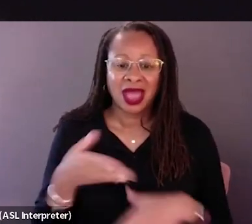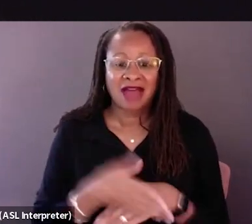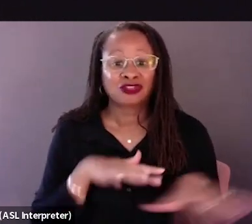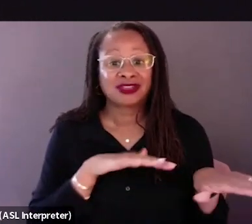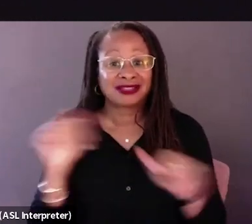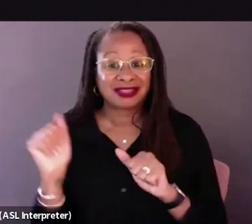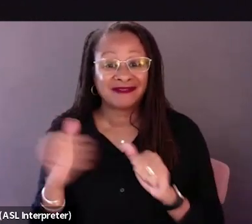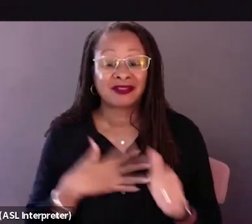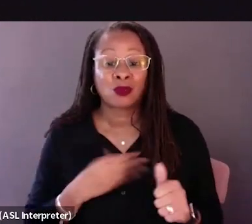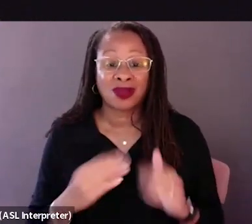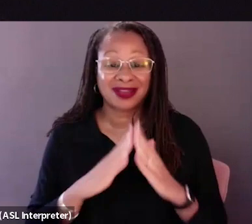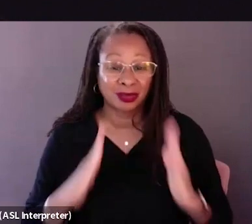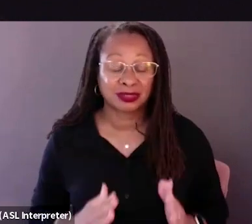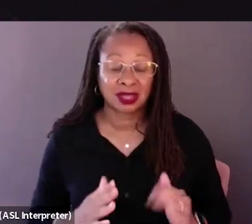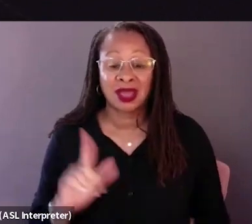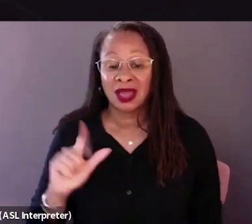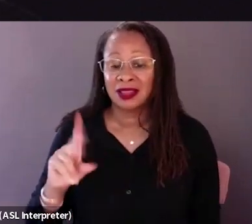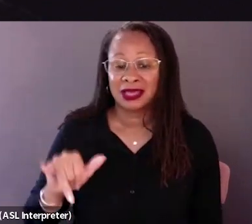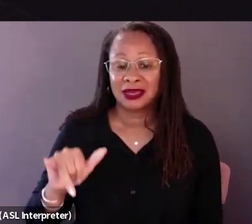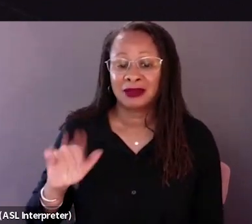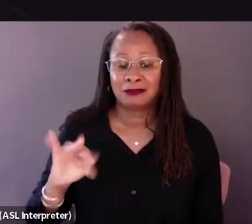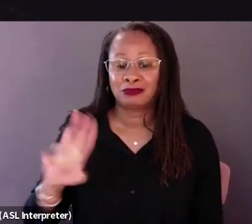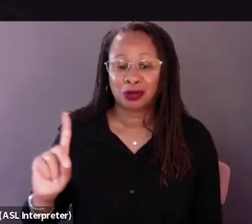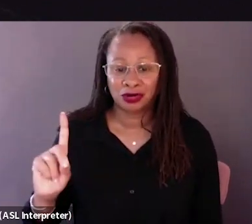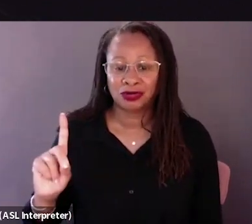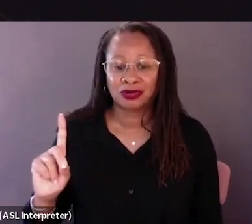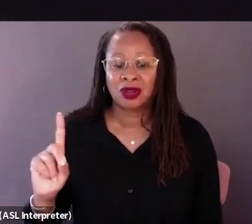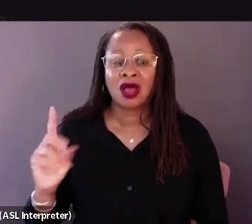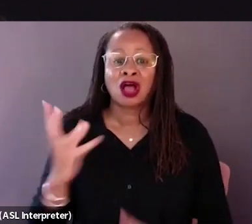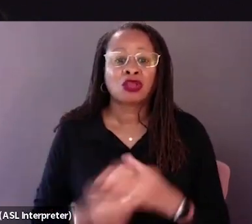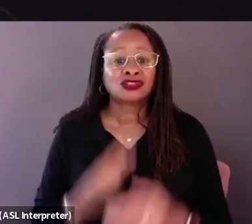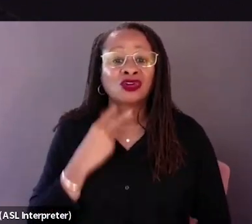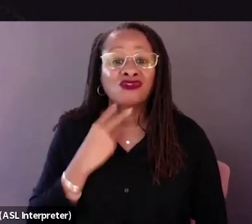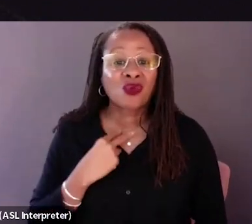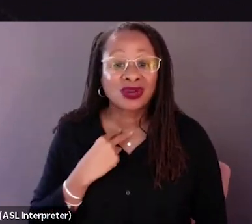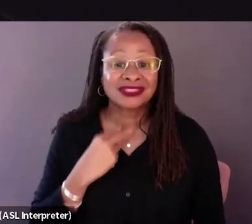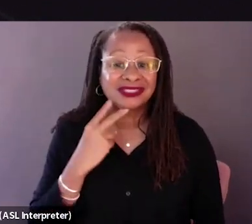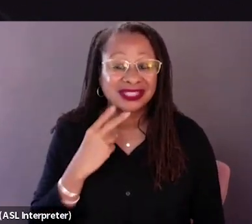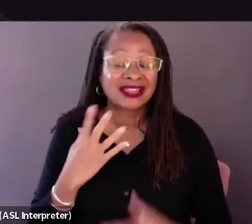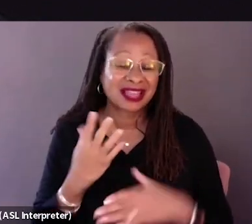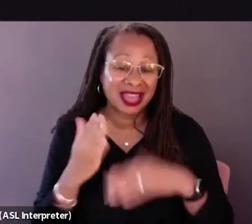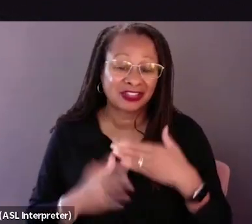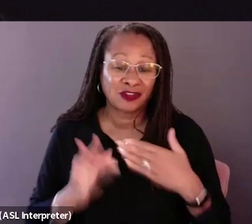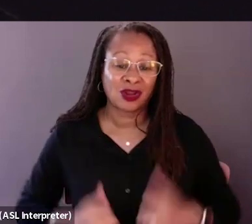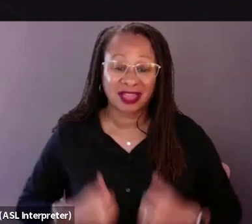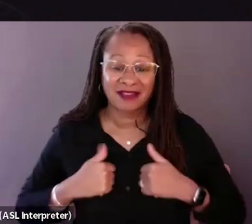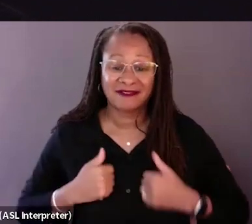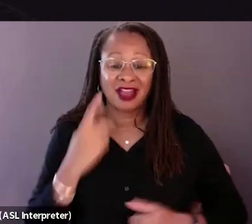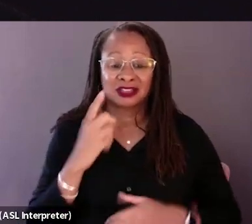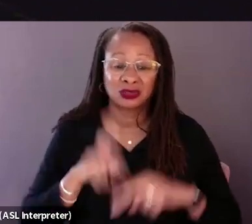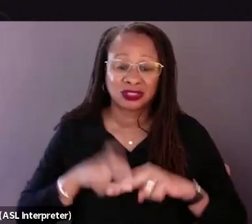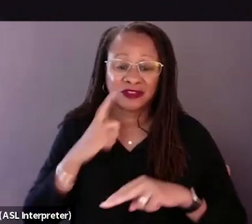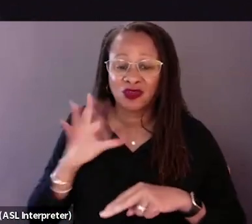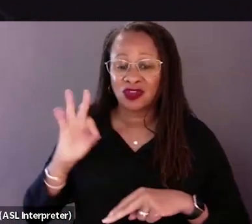House, Lady Bird lost her voice at the end of her life. And so to sit for 90 minutes, she